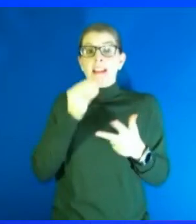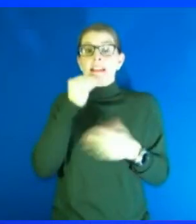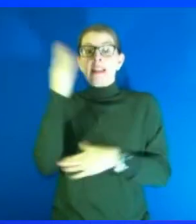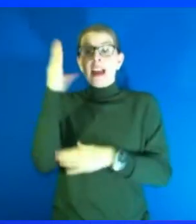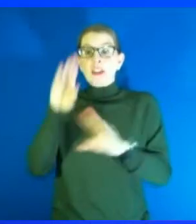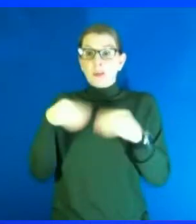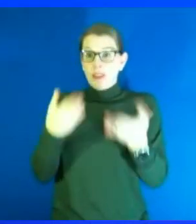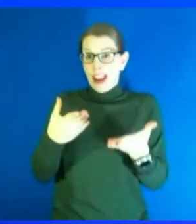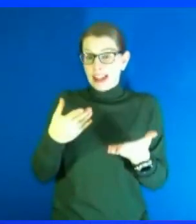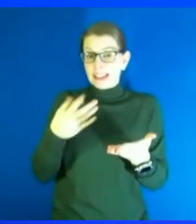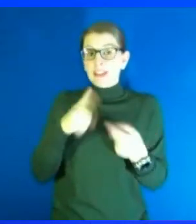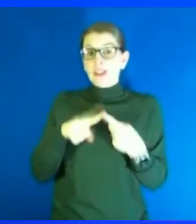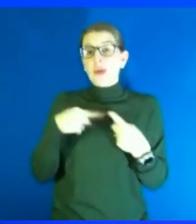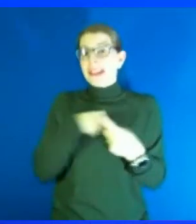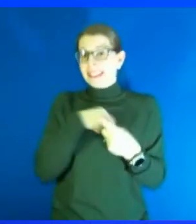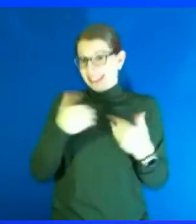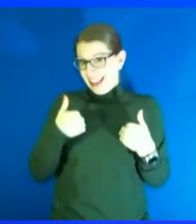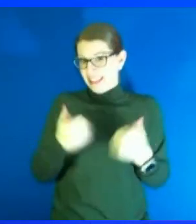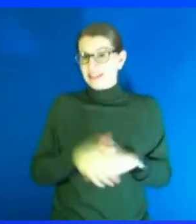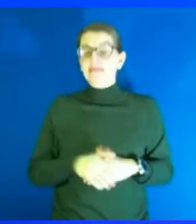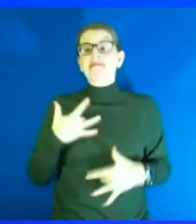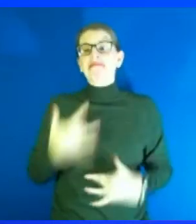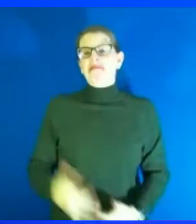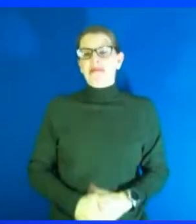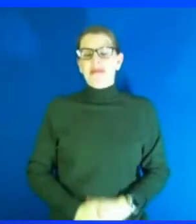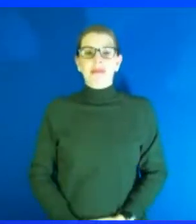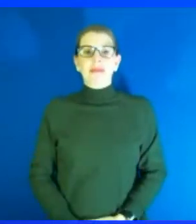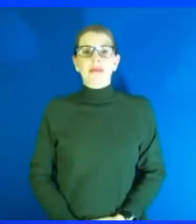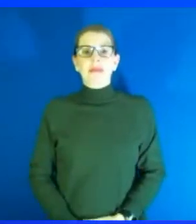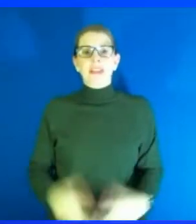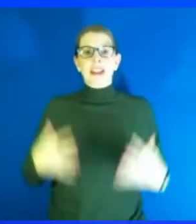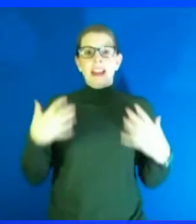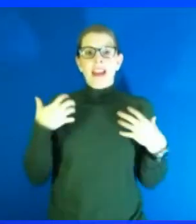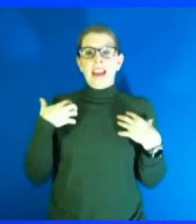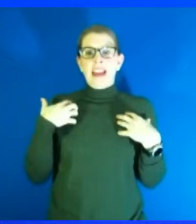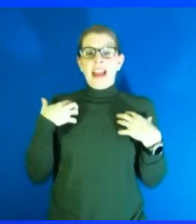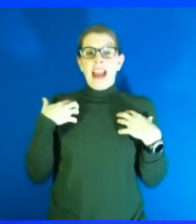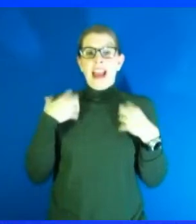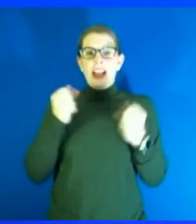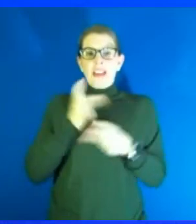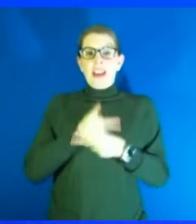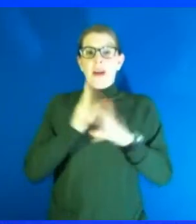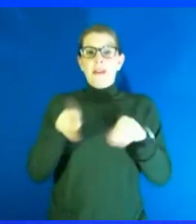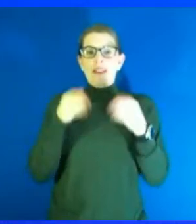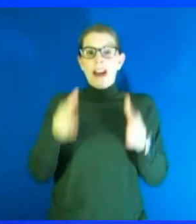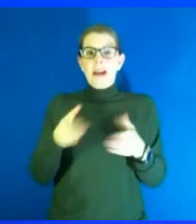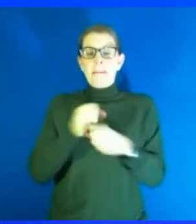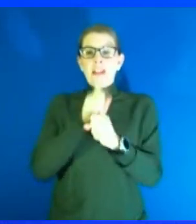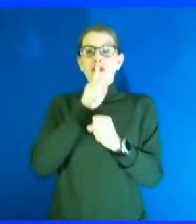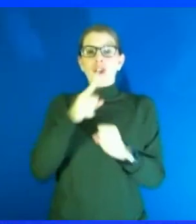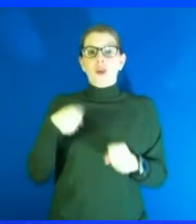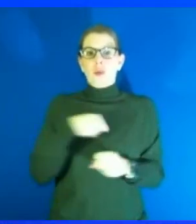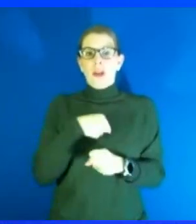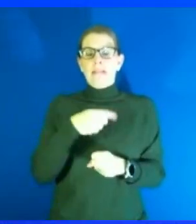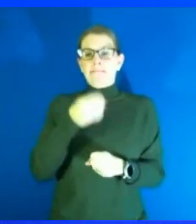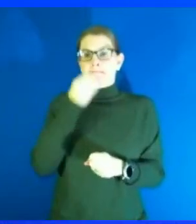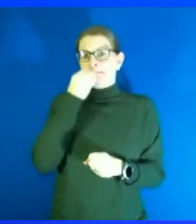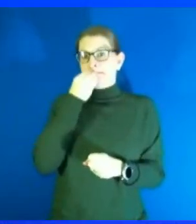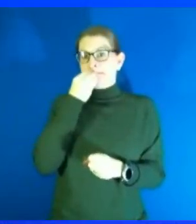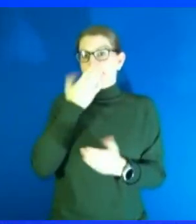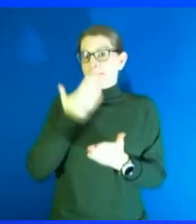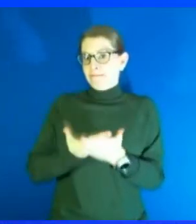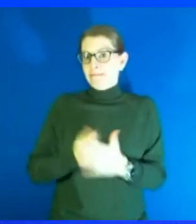and a way to, a healthcare provider's heart is definitely to make sure we're well fed. That definitely keeps us